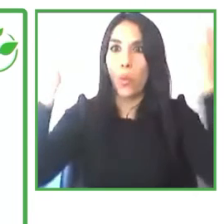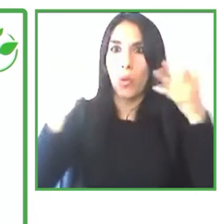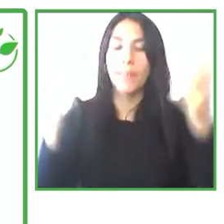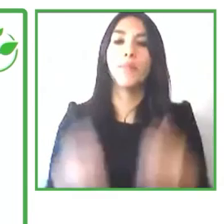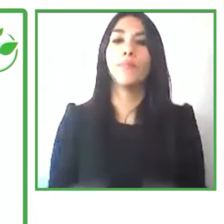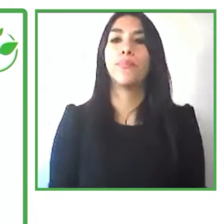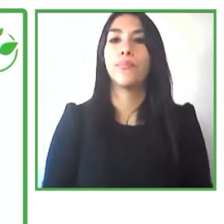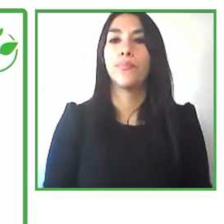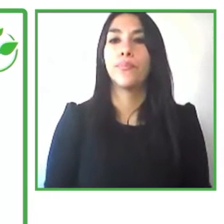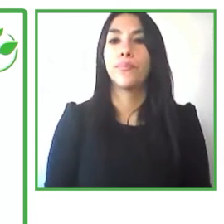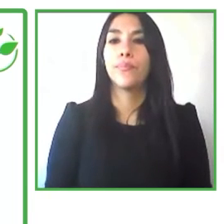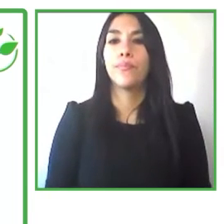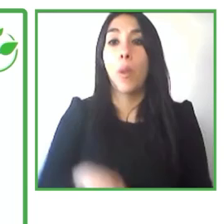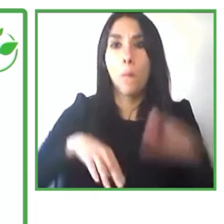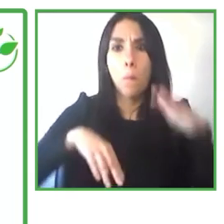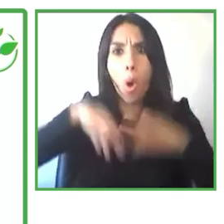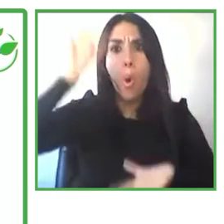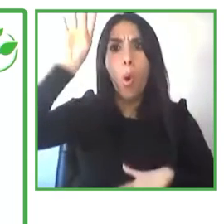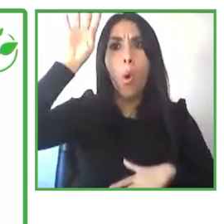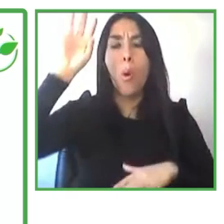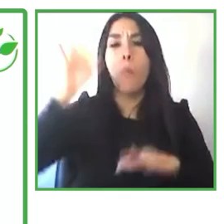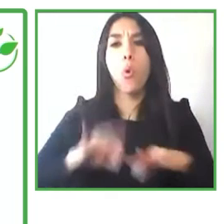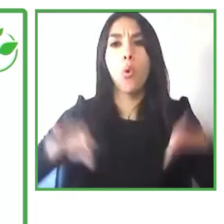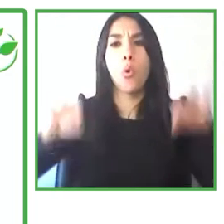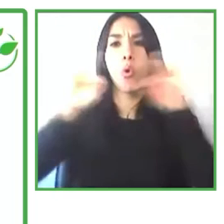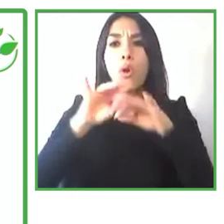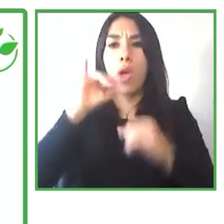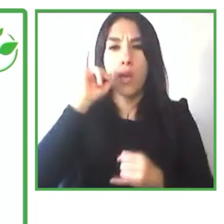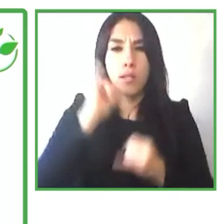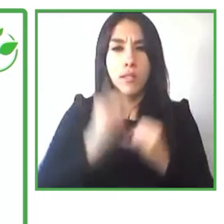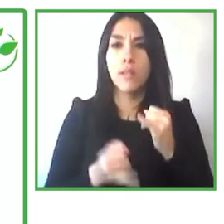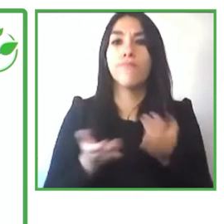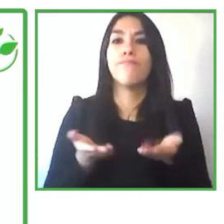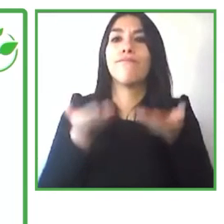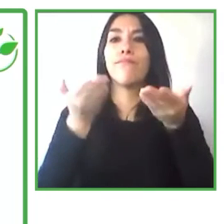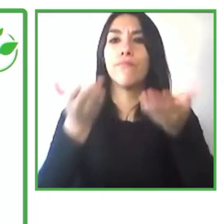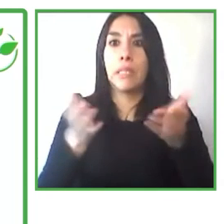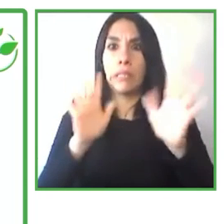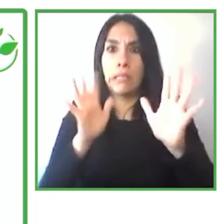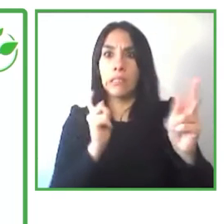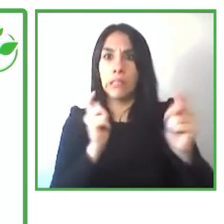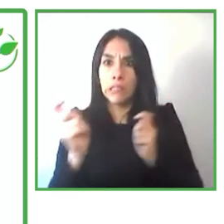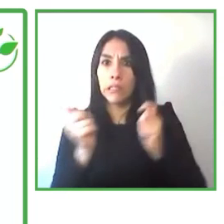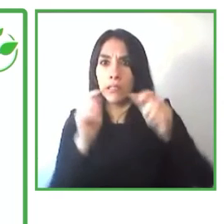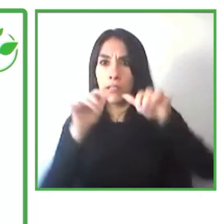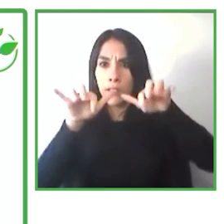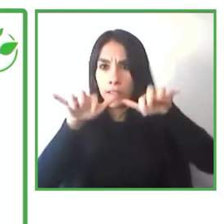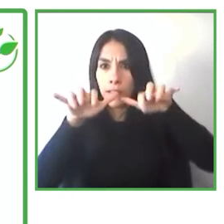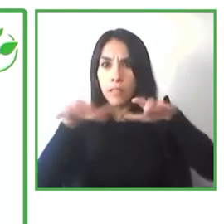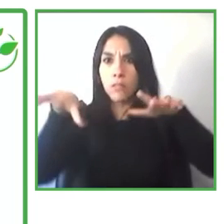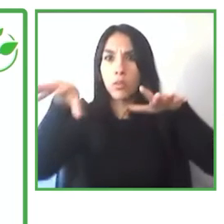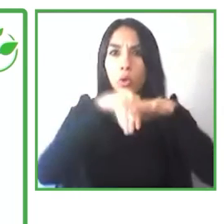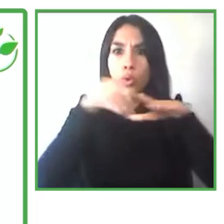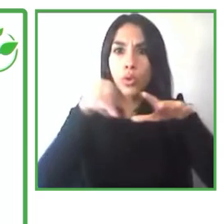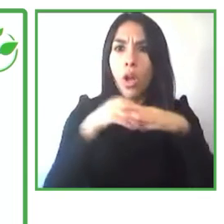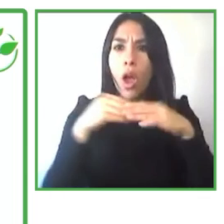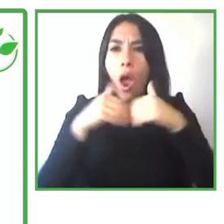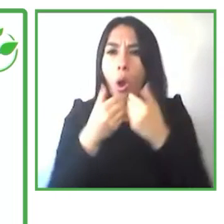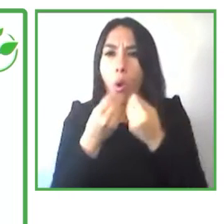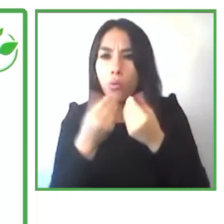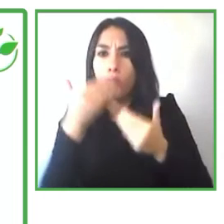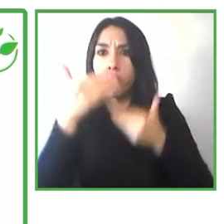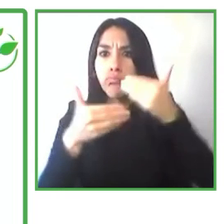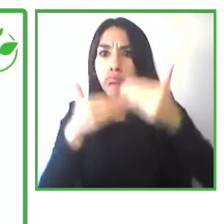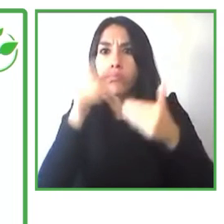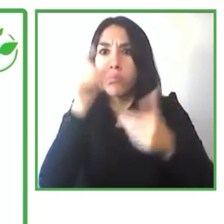Economy for People with Disabilities. It's based on a publication we did also with Fundación Once and D-Hub